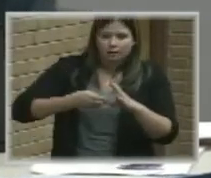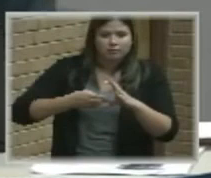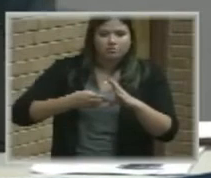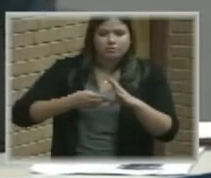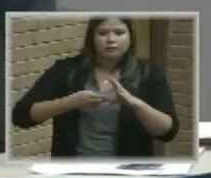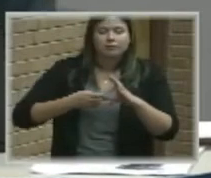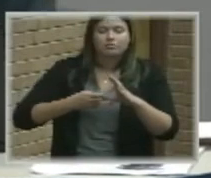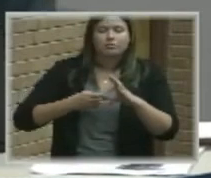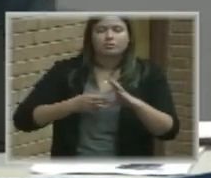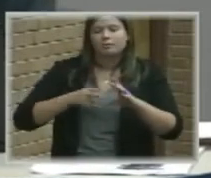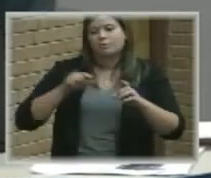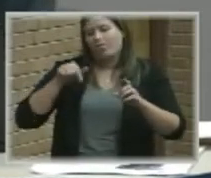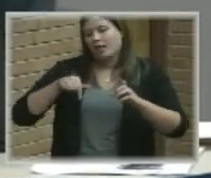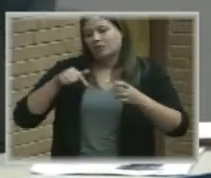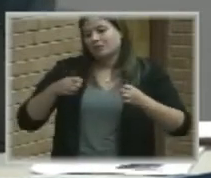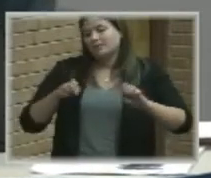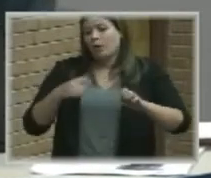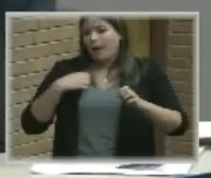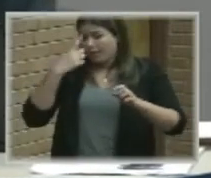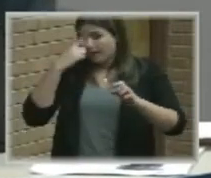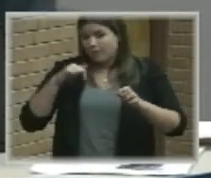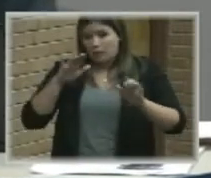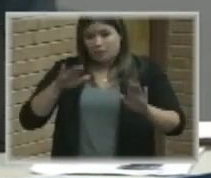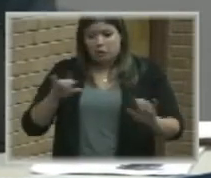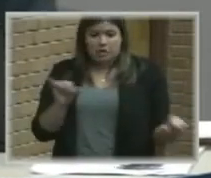And I think that would be a great thing as well.